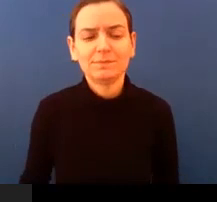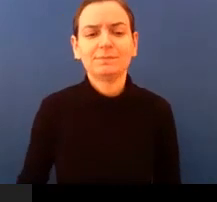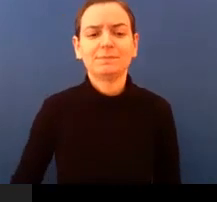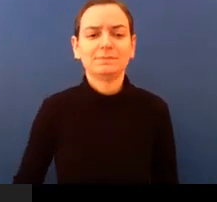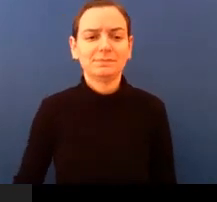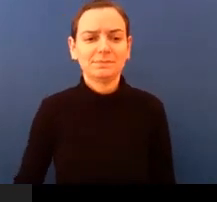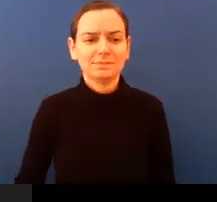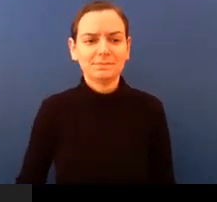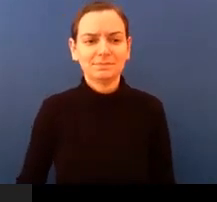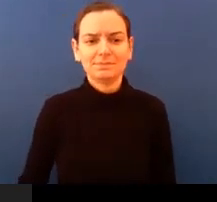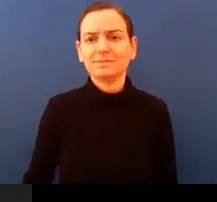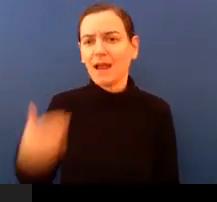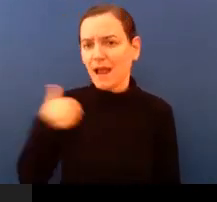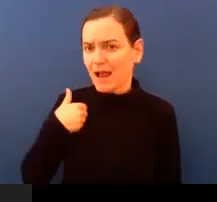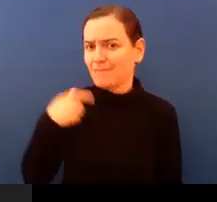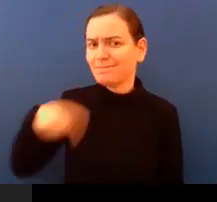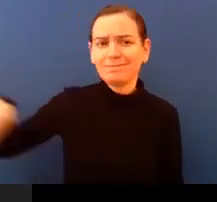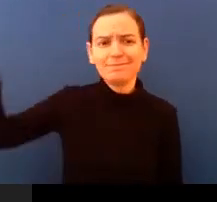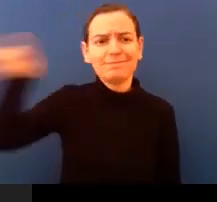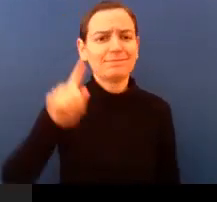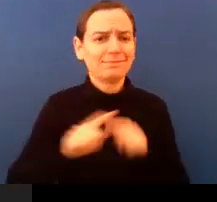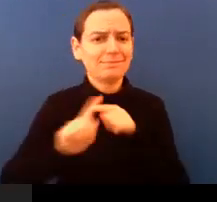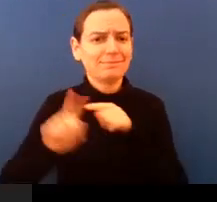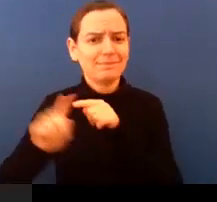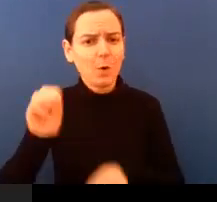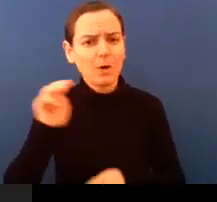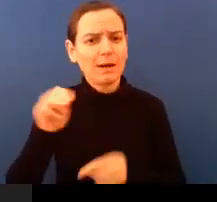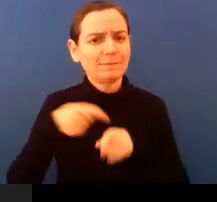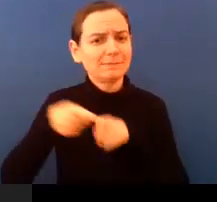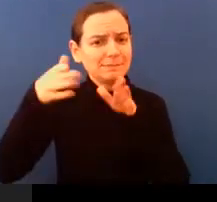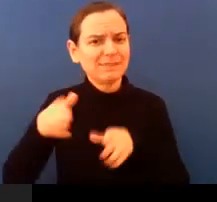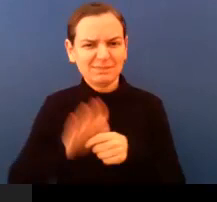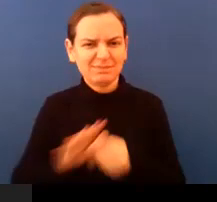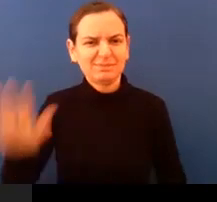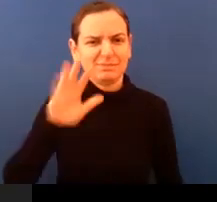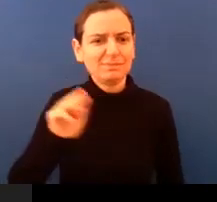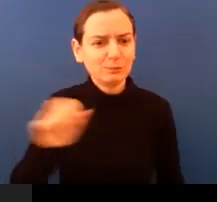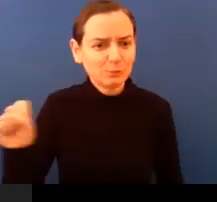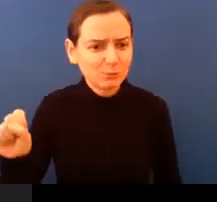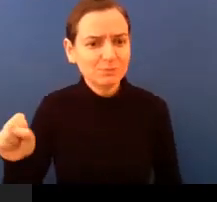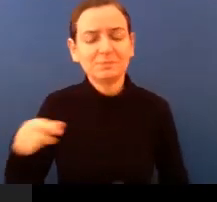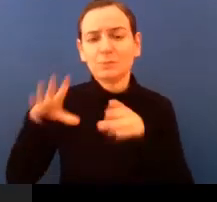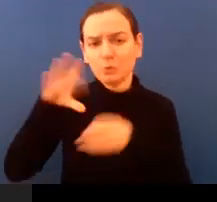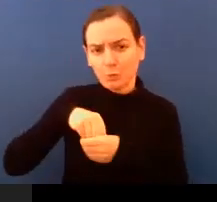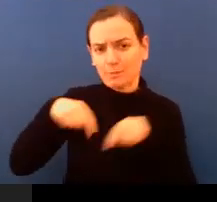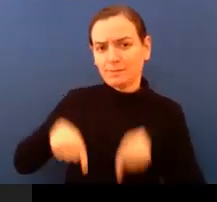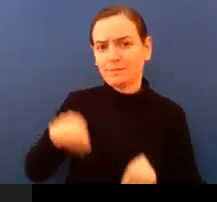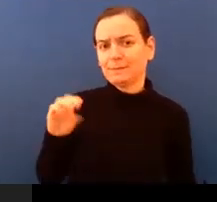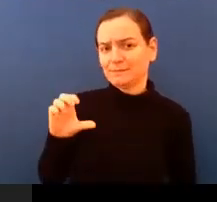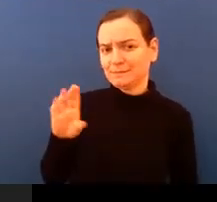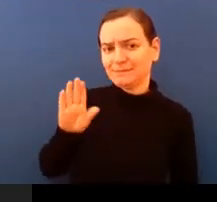O&M MCB staff and our partner community O&M staff at the Carroll Center for the